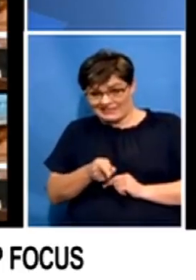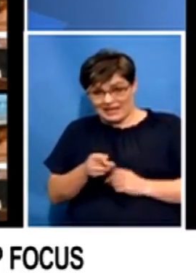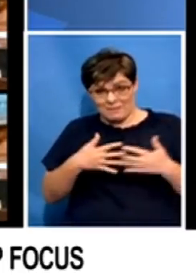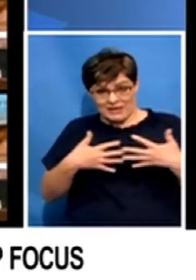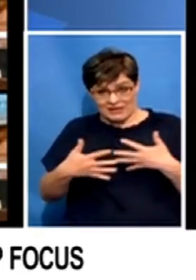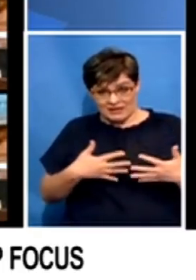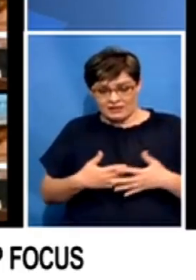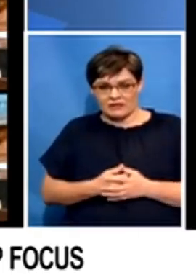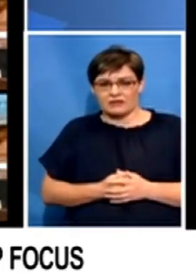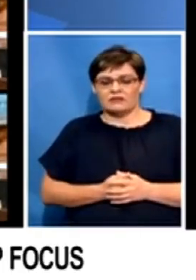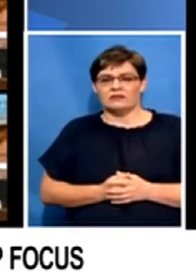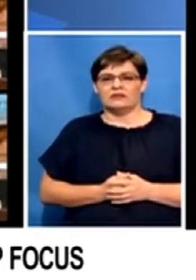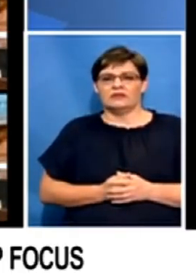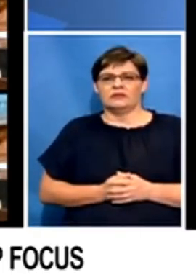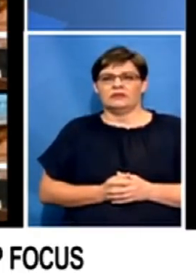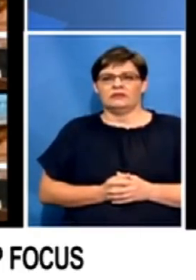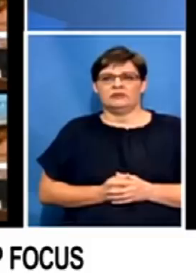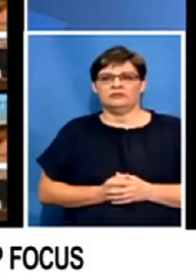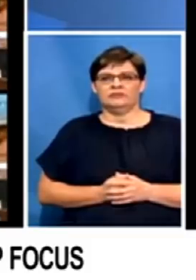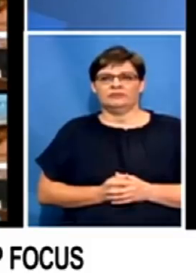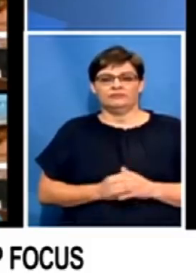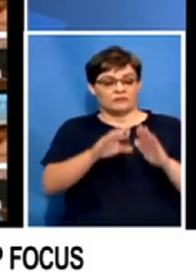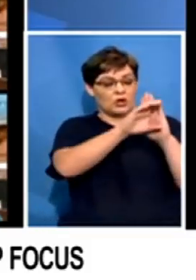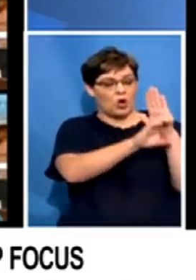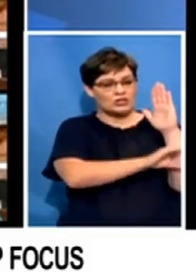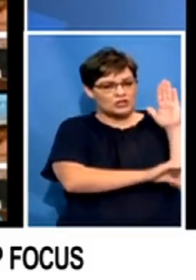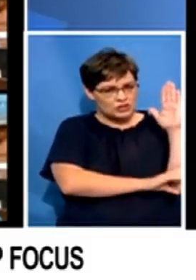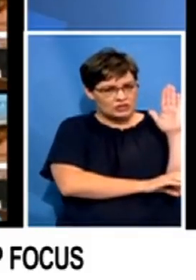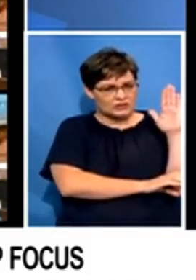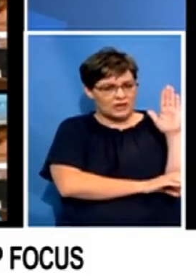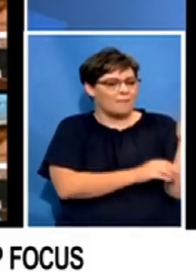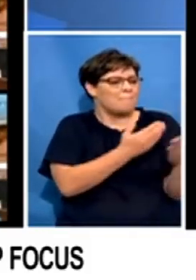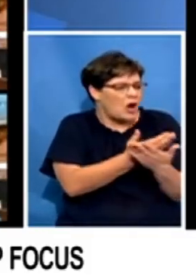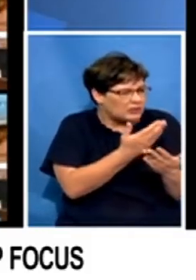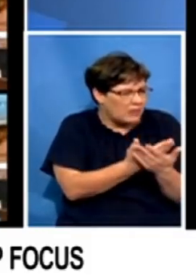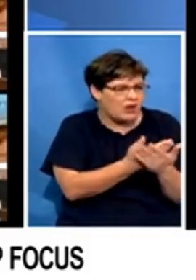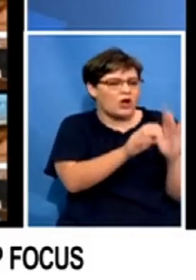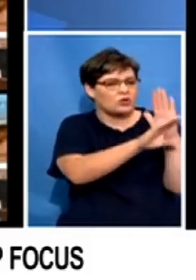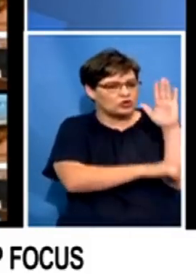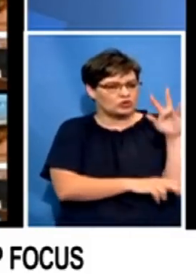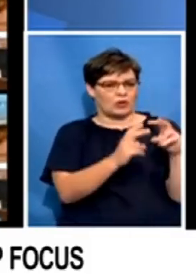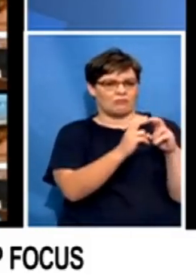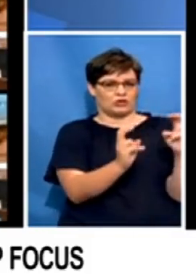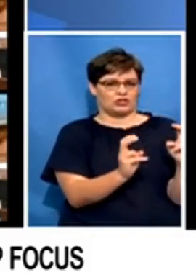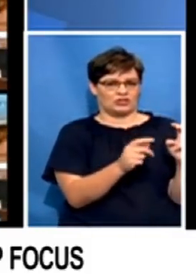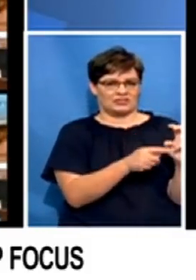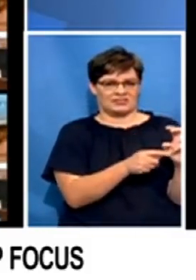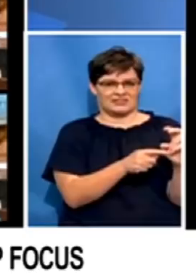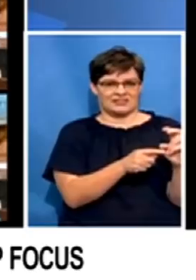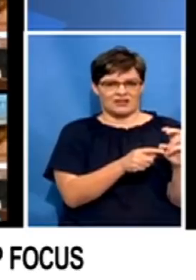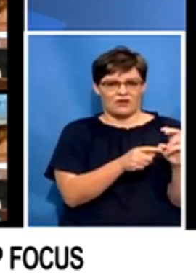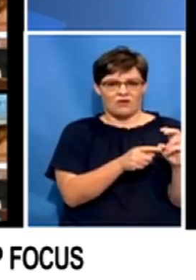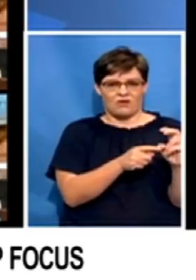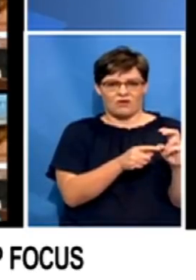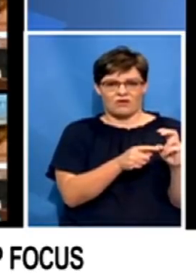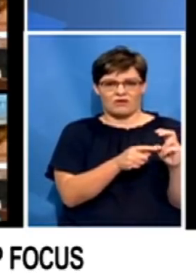a possible constitutional breach of the function, which is Section 96. And if we are wrong